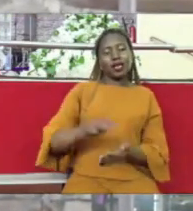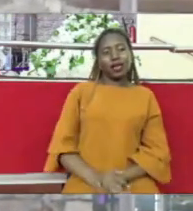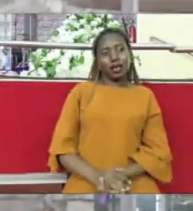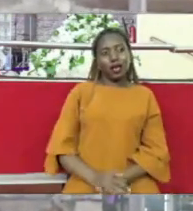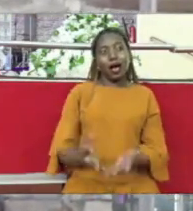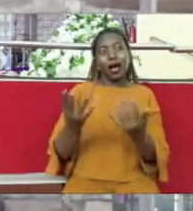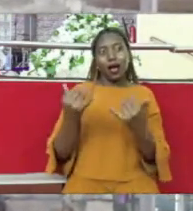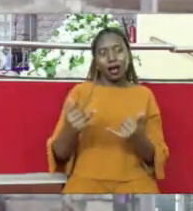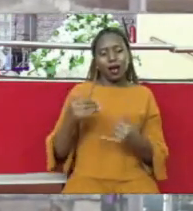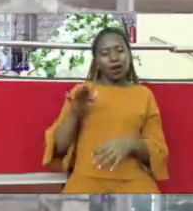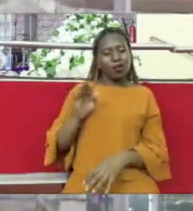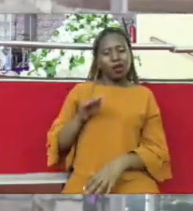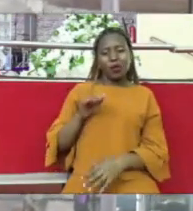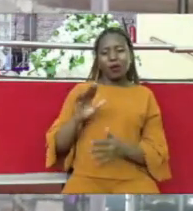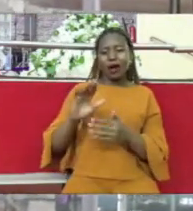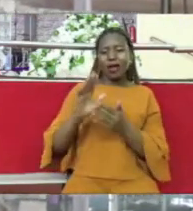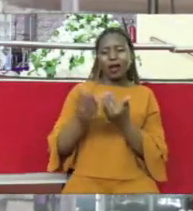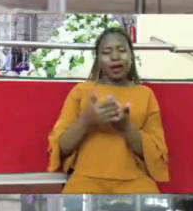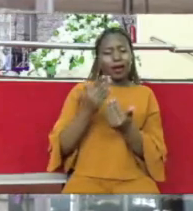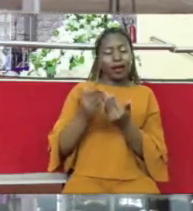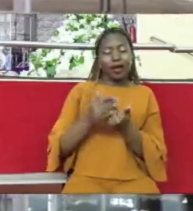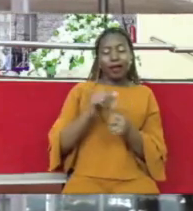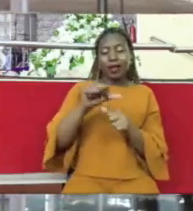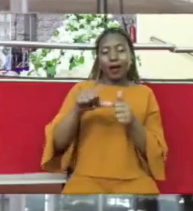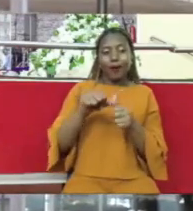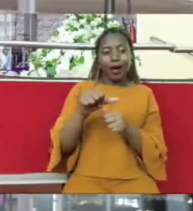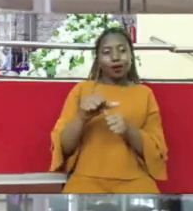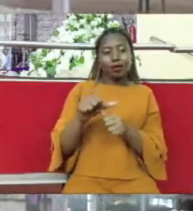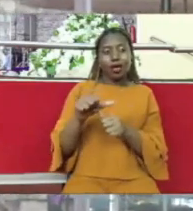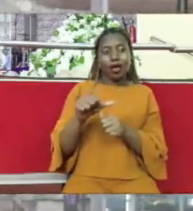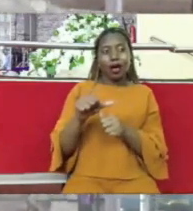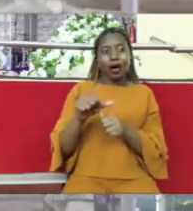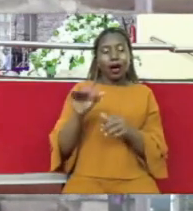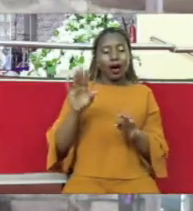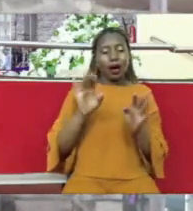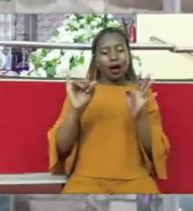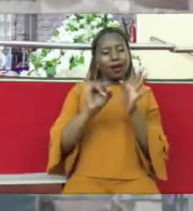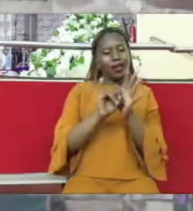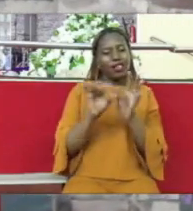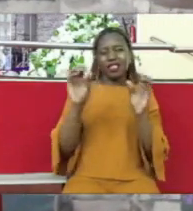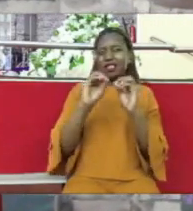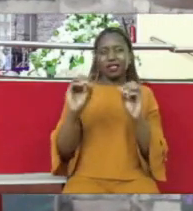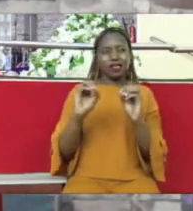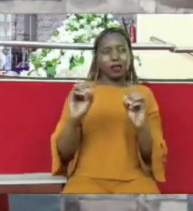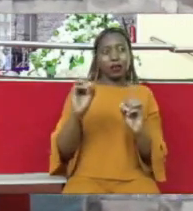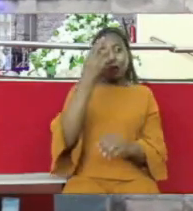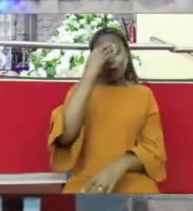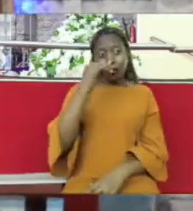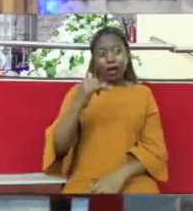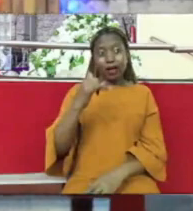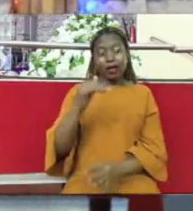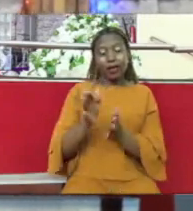care about her reputation anymore. Ghafla hasuliwi na sifa zake tena. Because her story has been changed. Kwa sababu historia